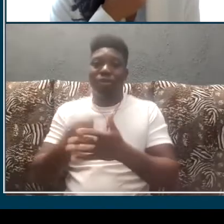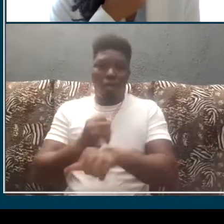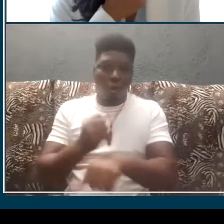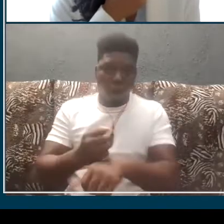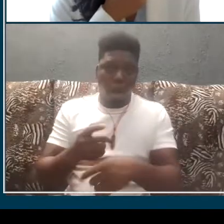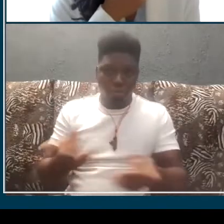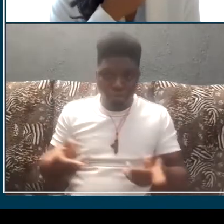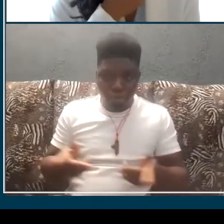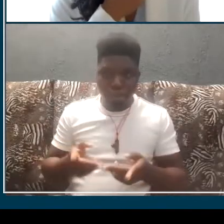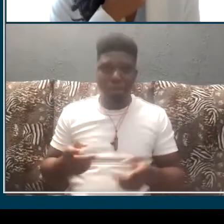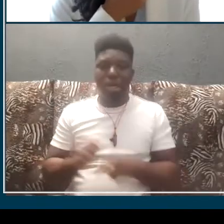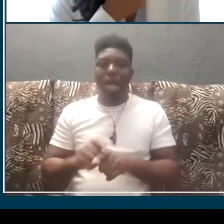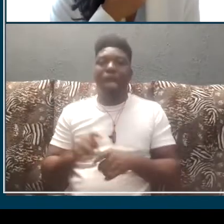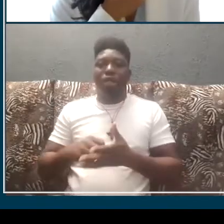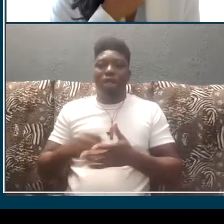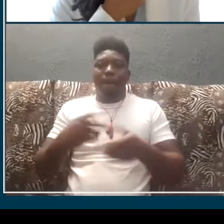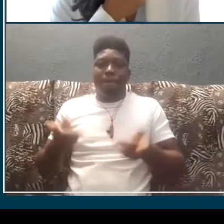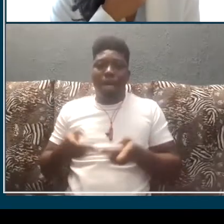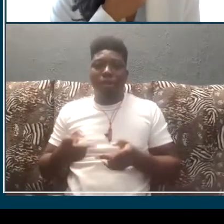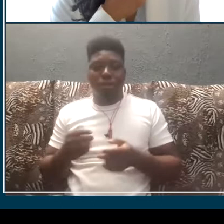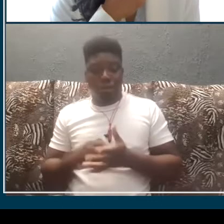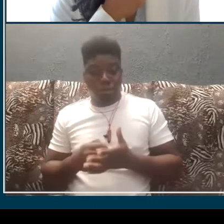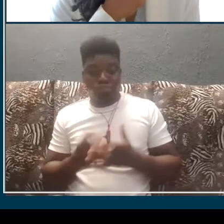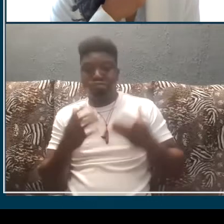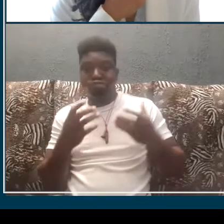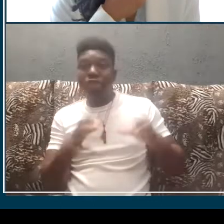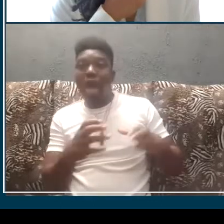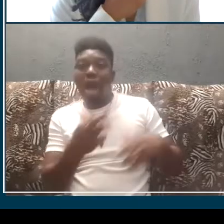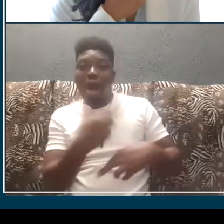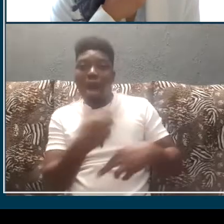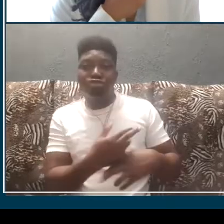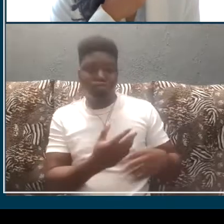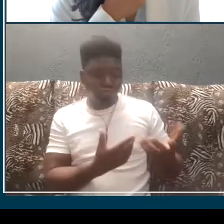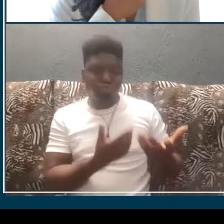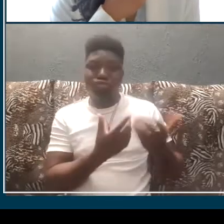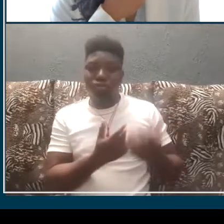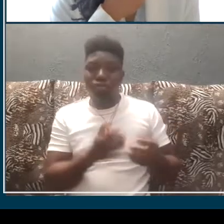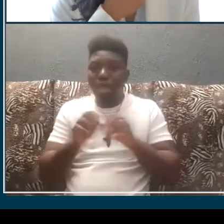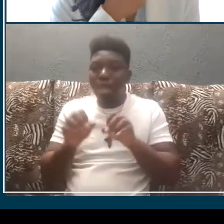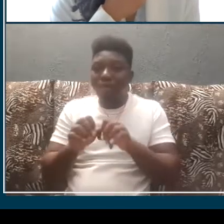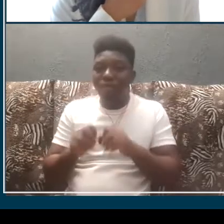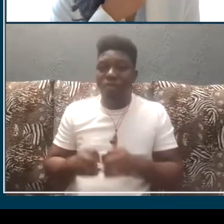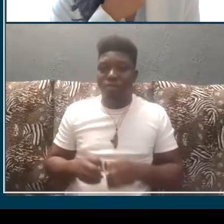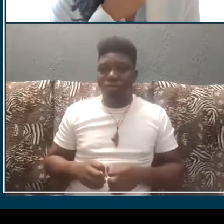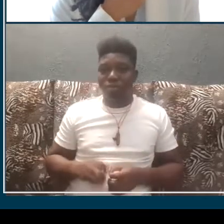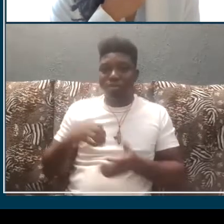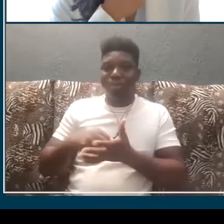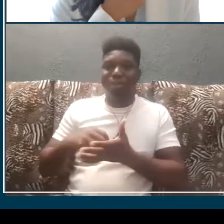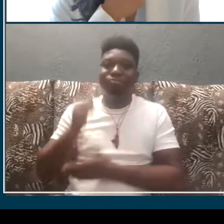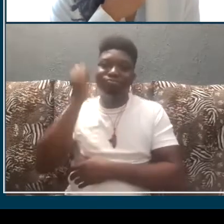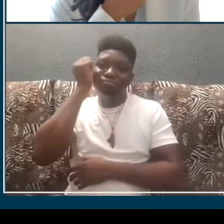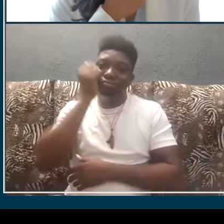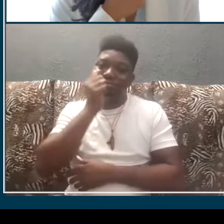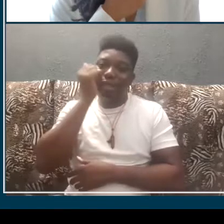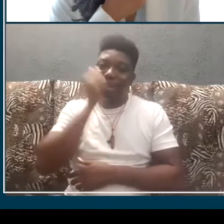in classroom, or even in daily life. Is like getting around, going places. People